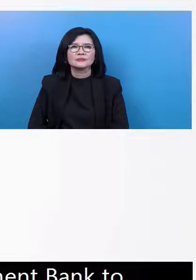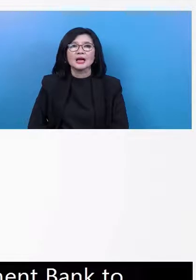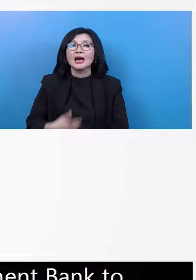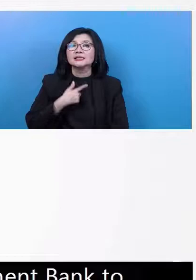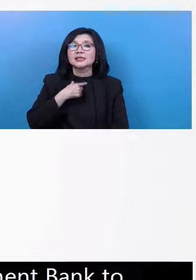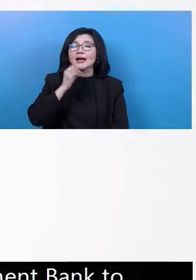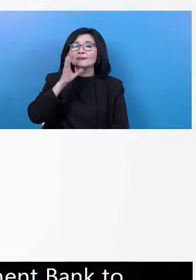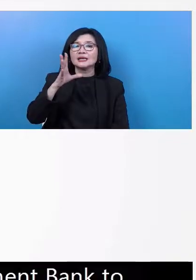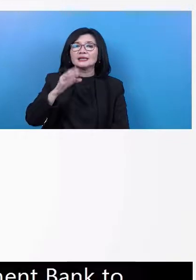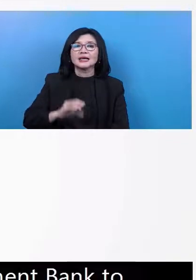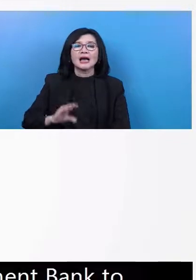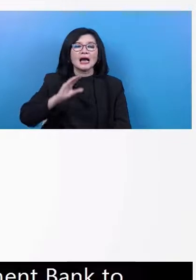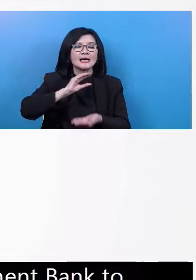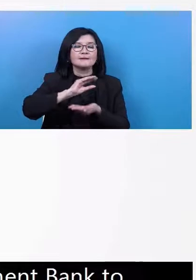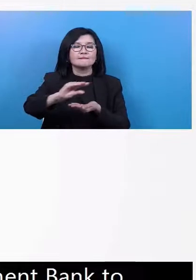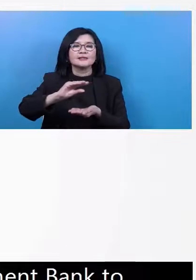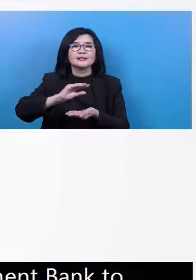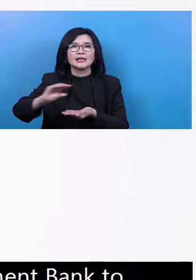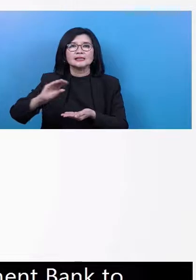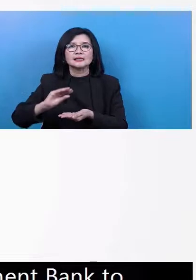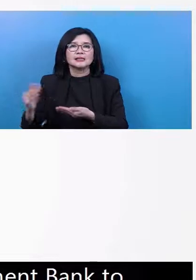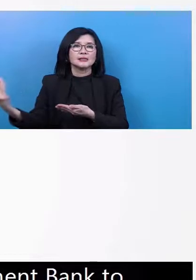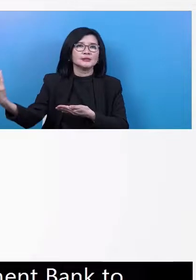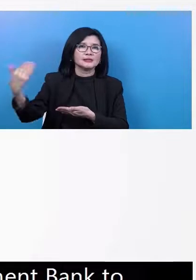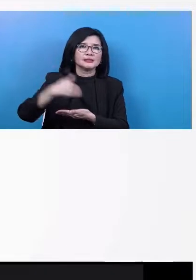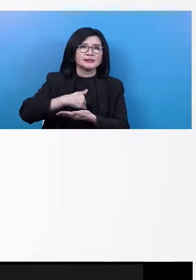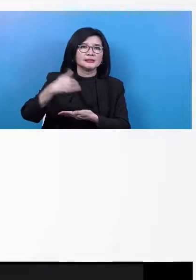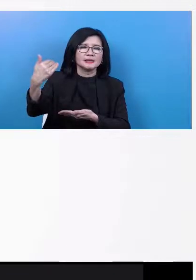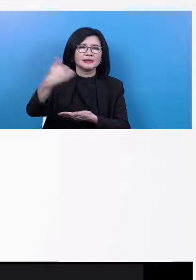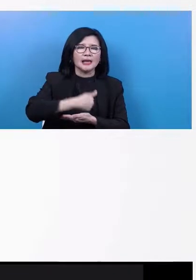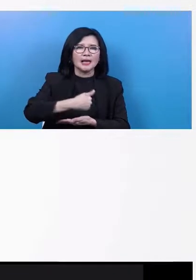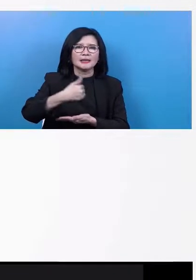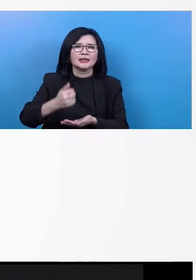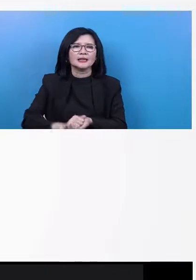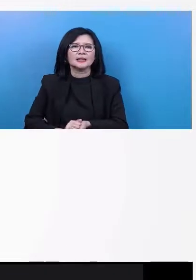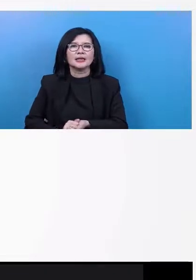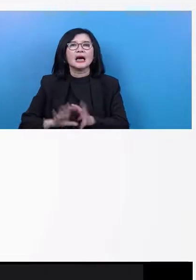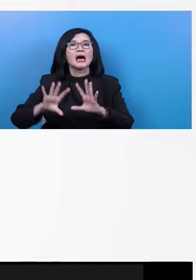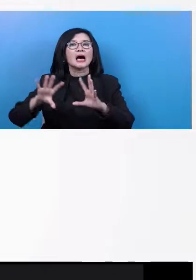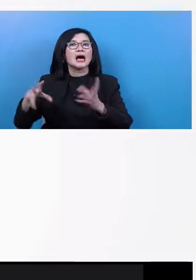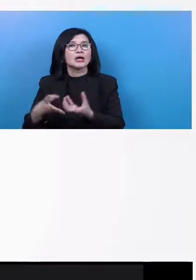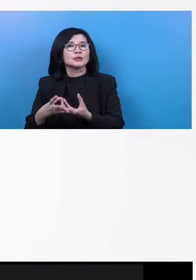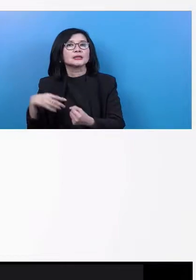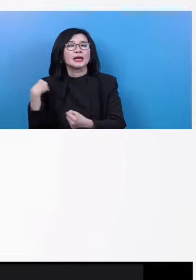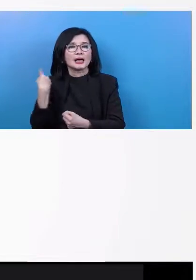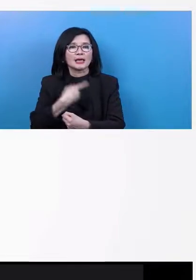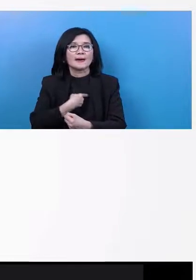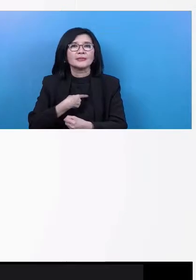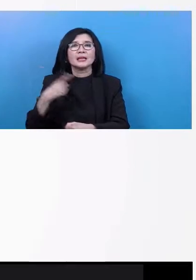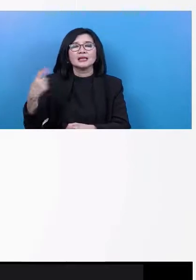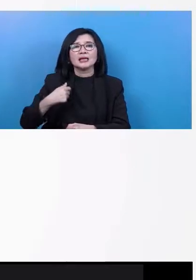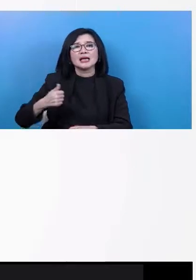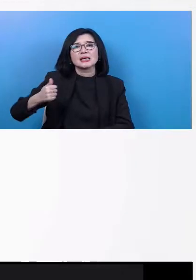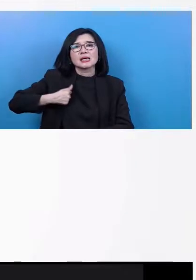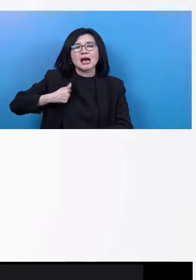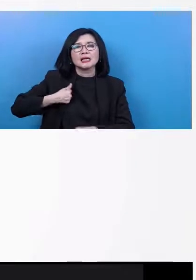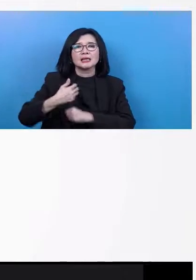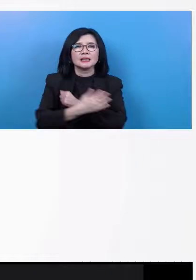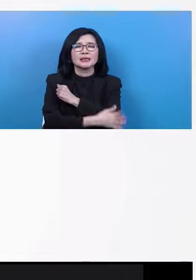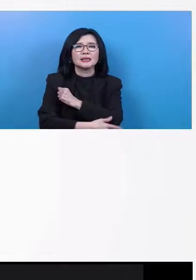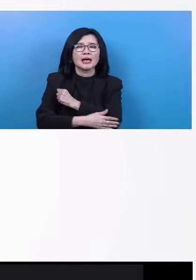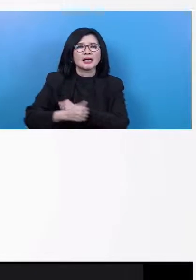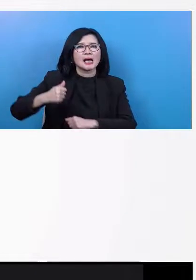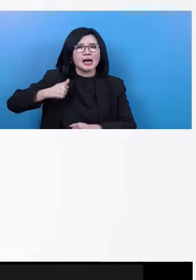are coming. Another one of our members, the cooperators, who's leading in this way from Canada, they've taken a slightly different view.